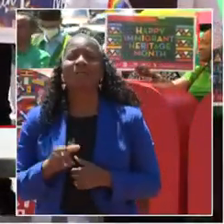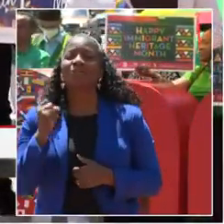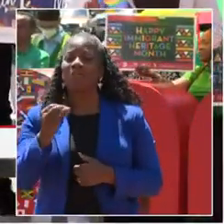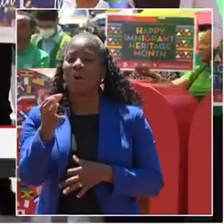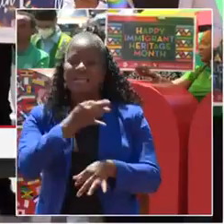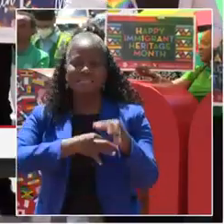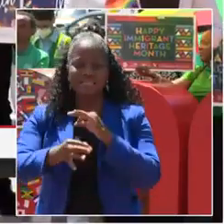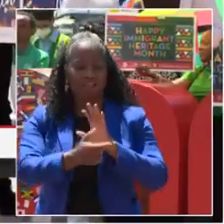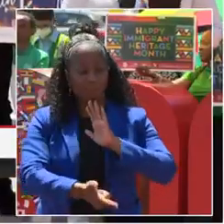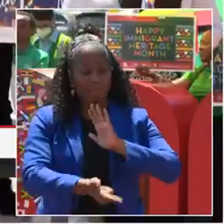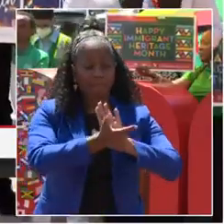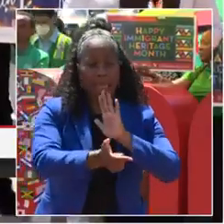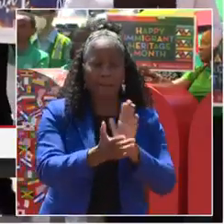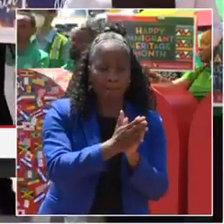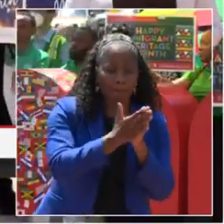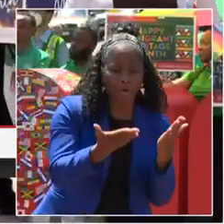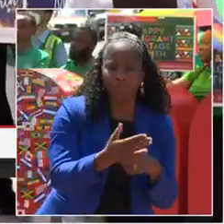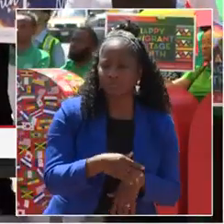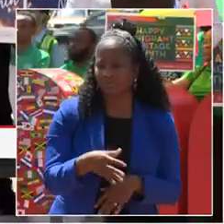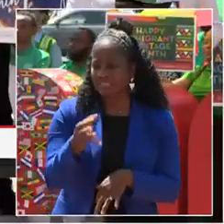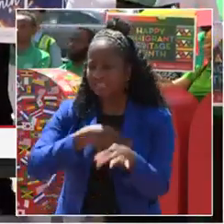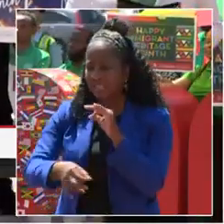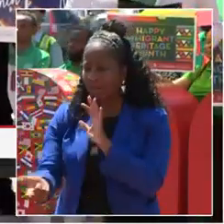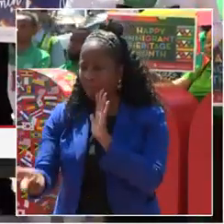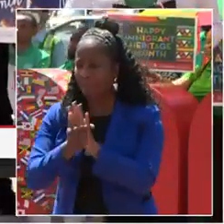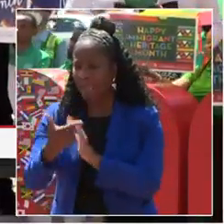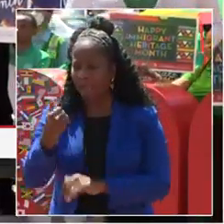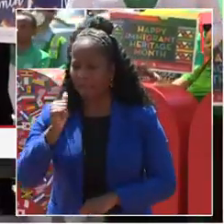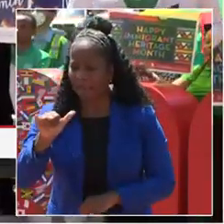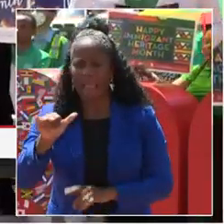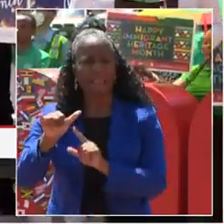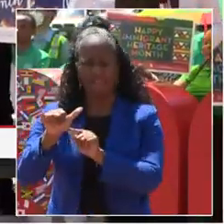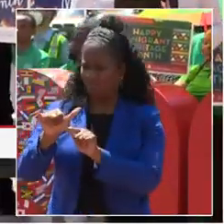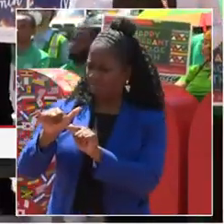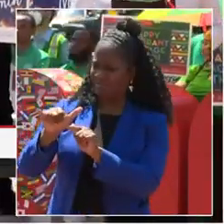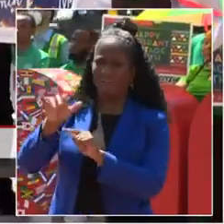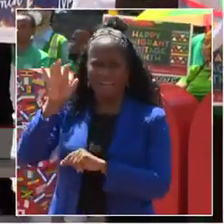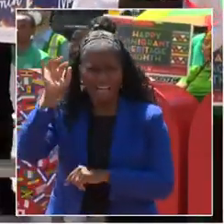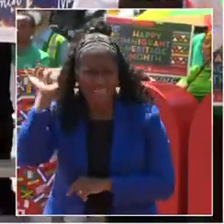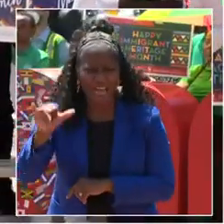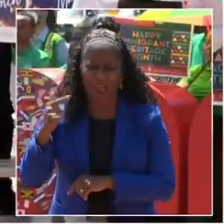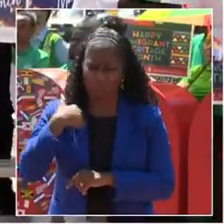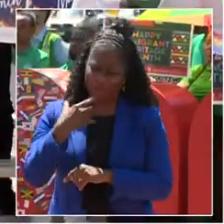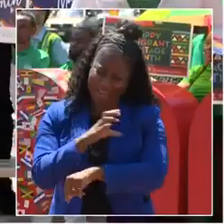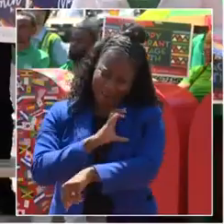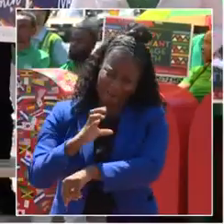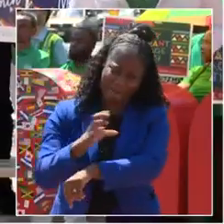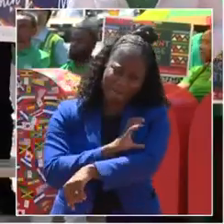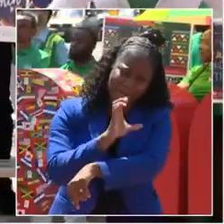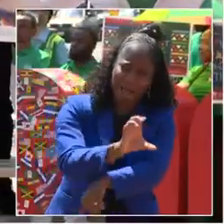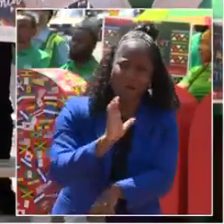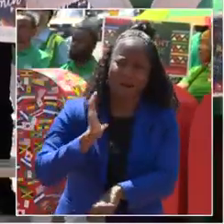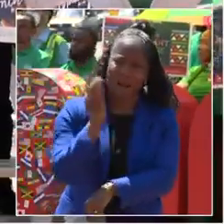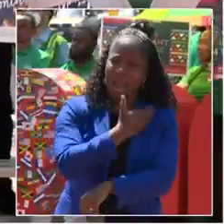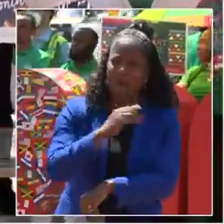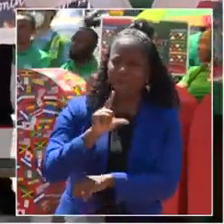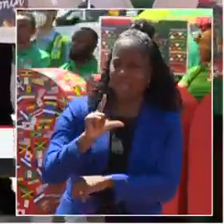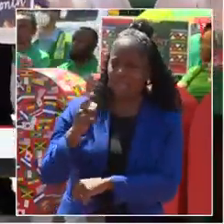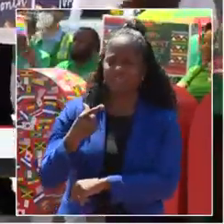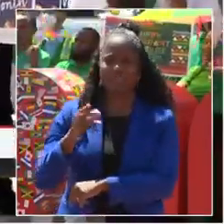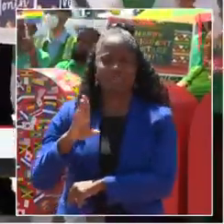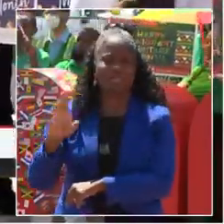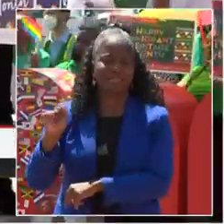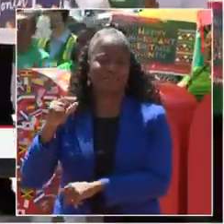banning books and instead of banning saying gay, we embrace, we empower, and we celebrate our LGBTQ plus community.